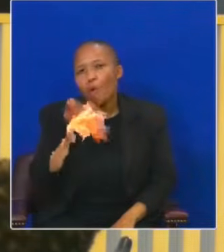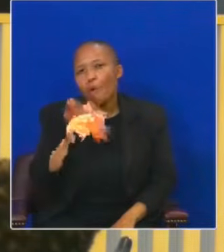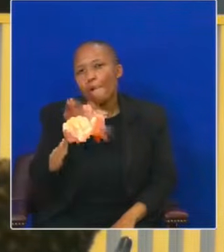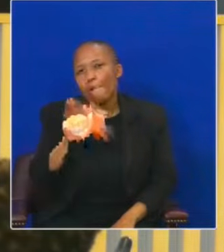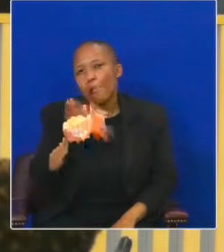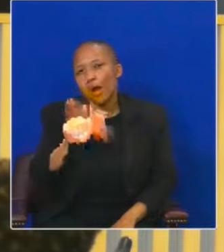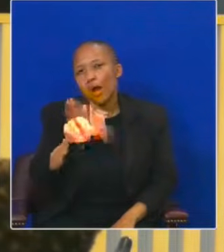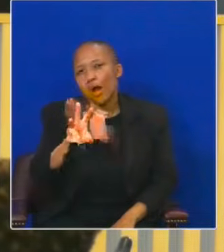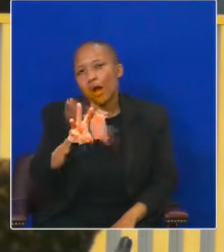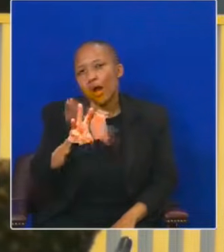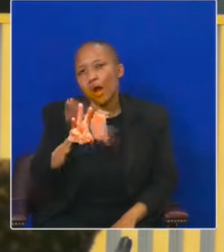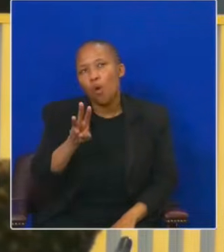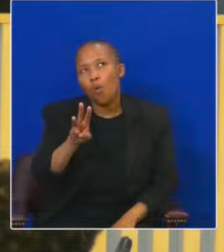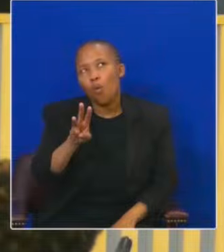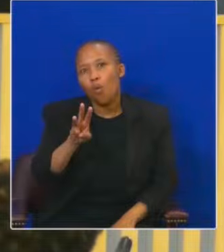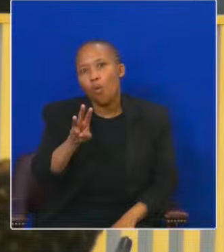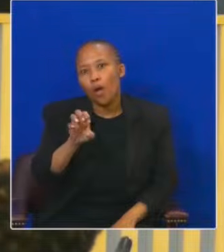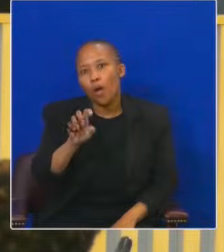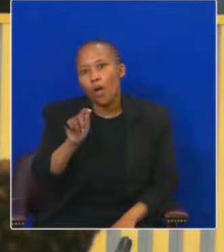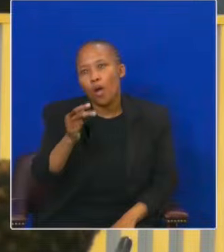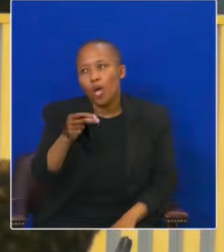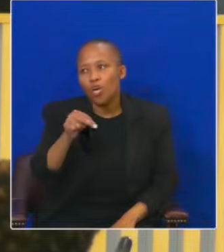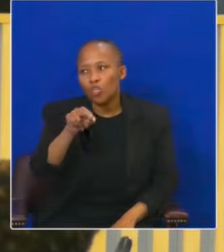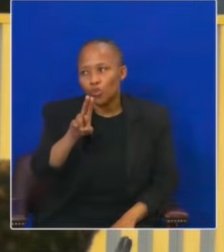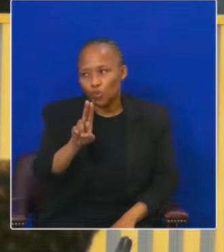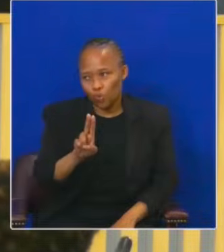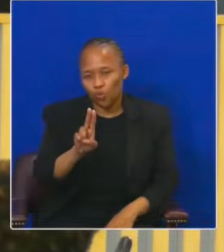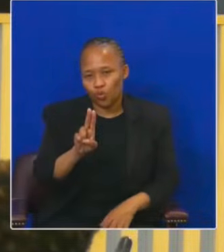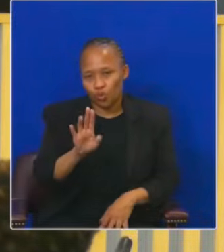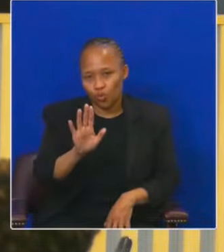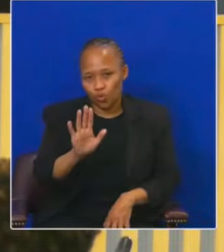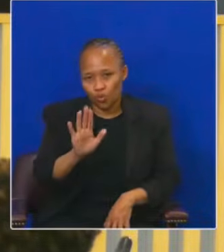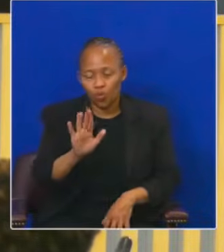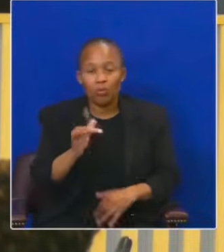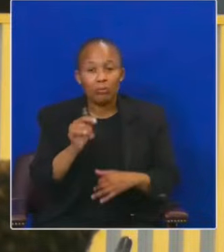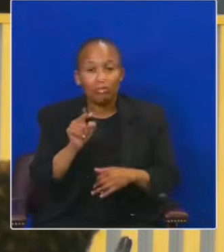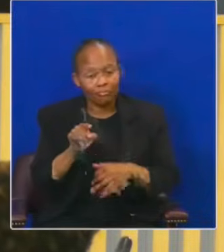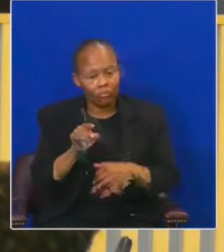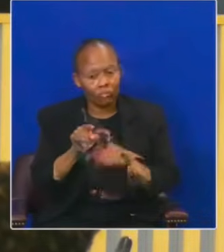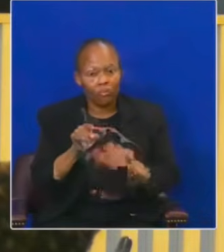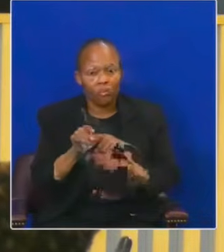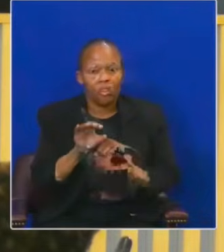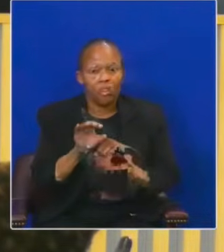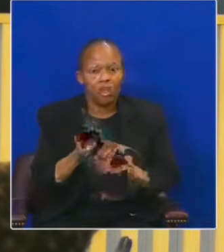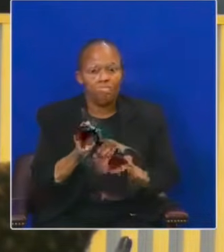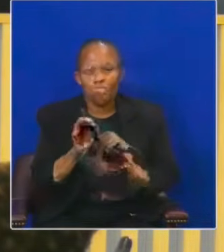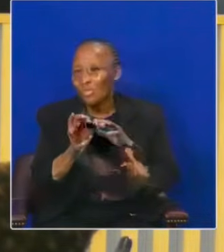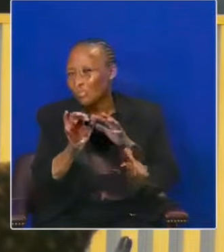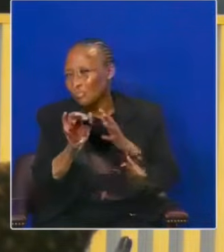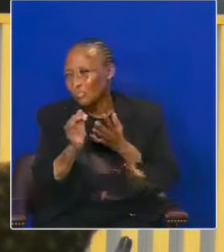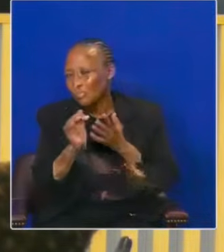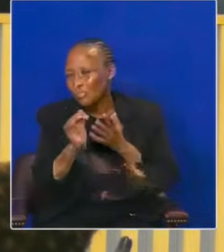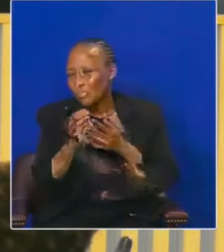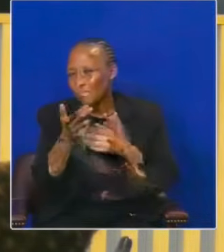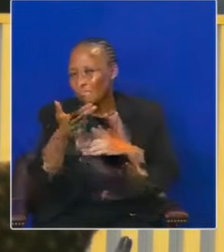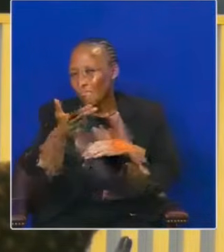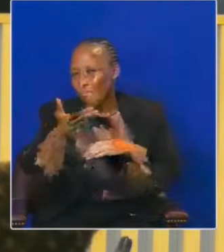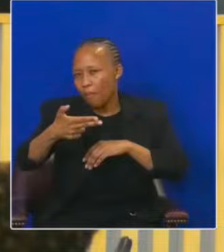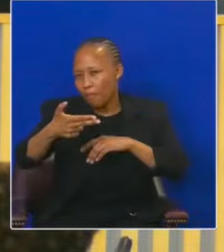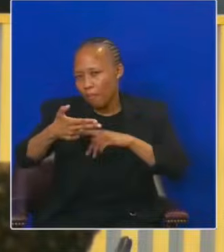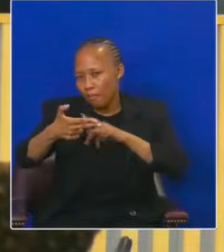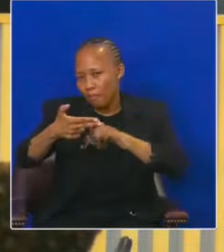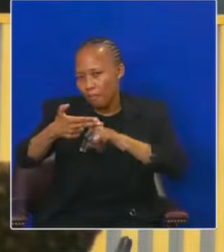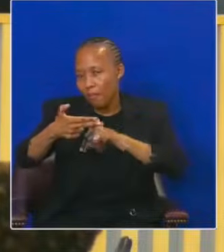who is a responsible person for the firearms, as nominated or as appointed by the